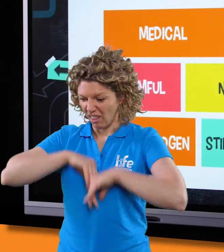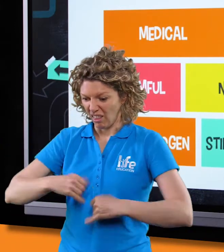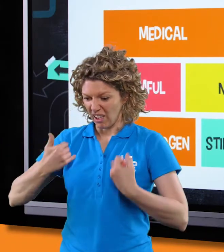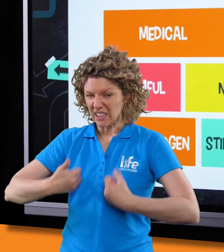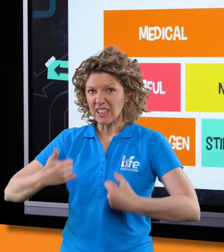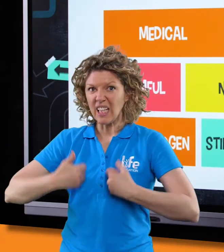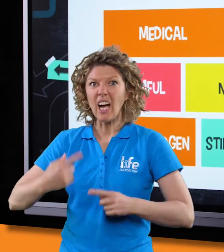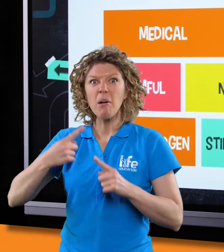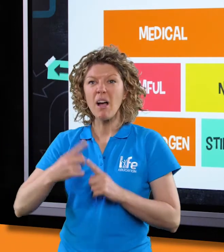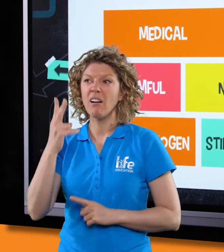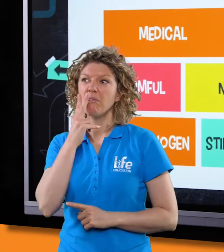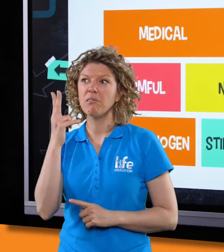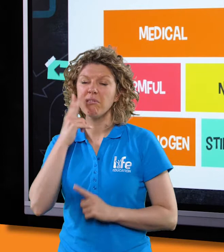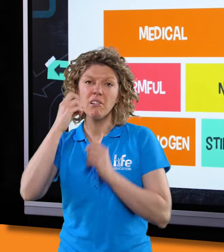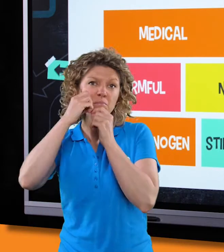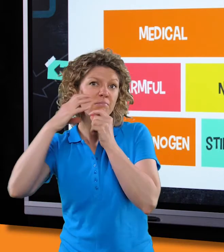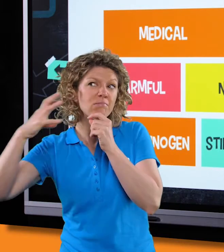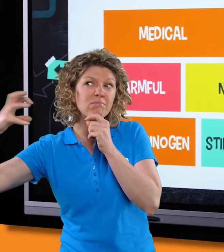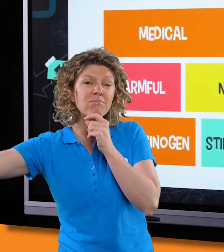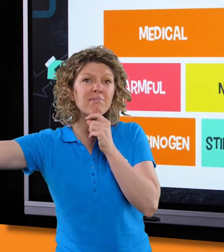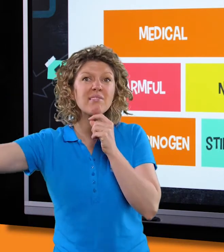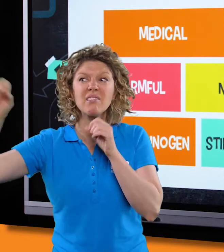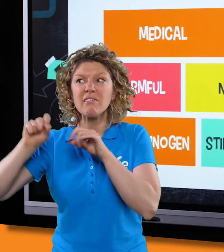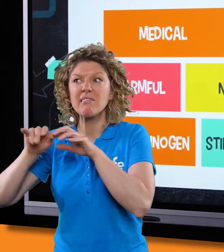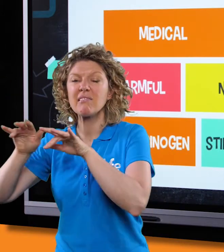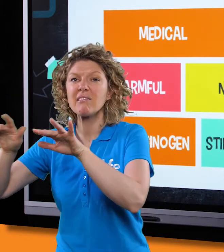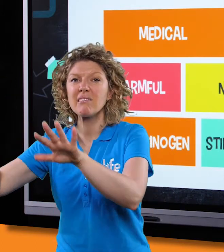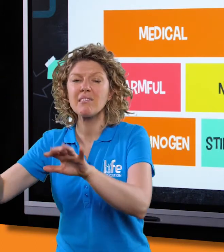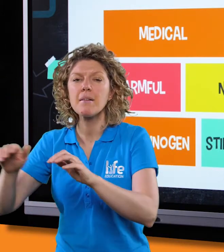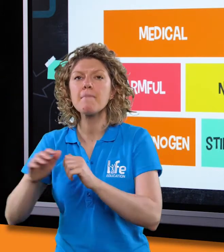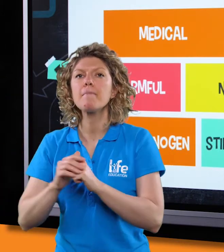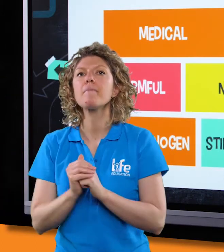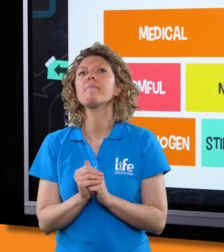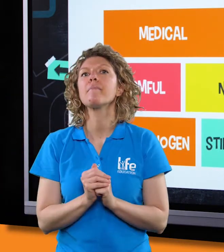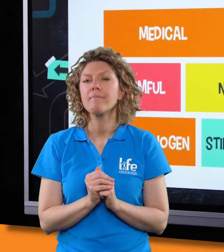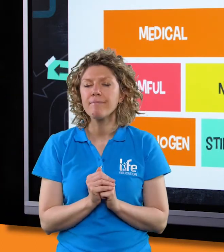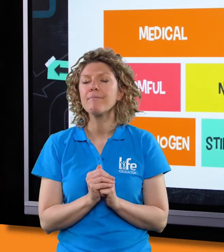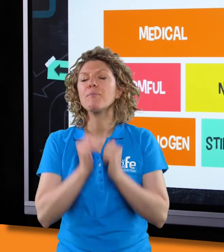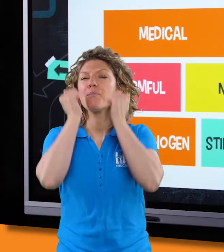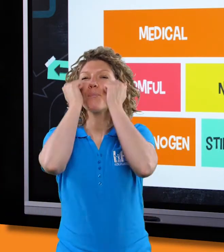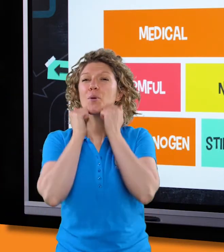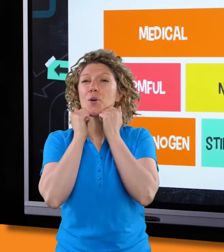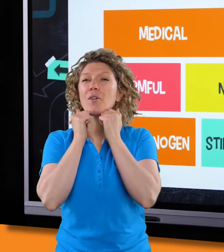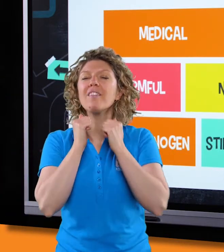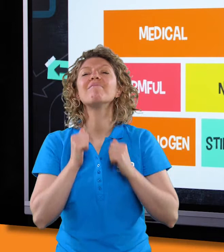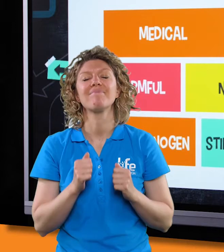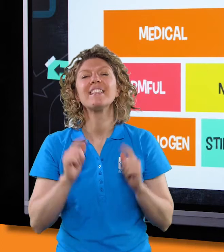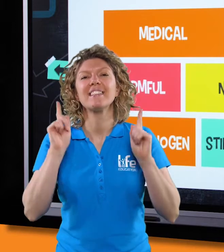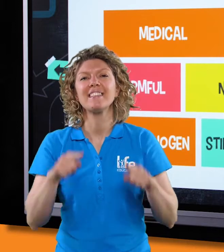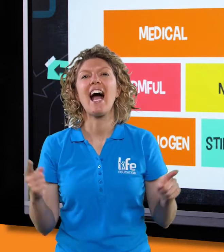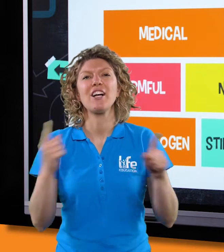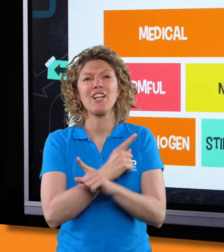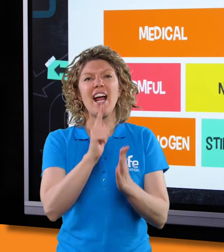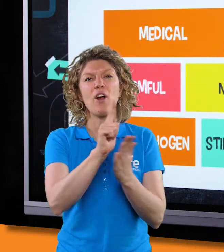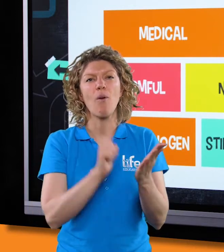them. And once we had that evidence, the laws changed. Now people can't smoke in most places,